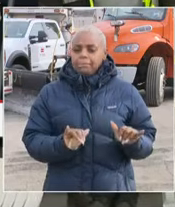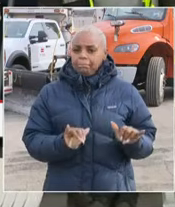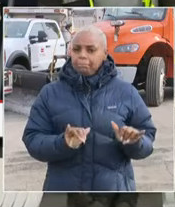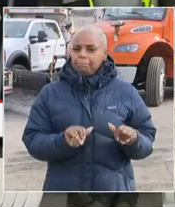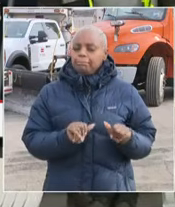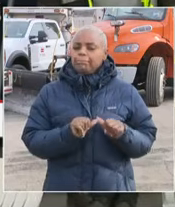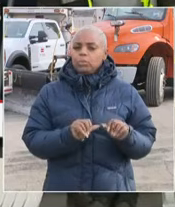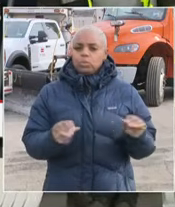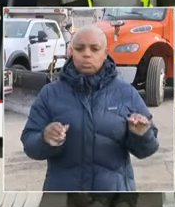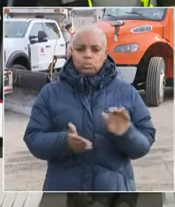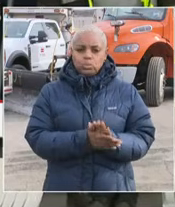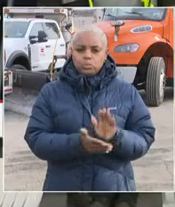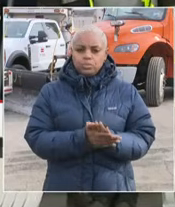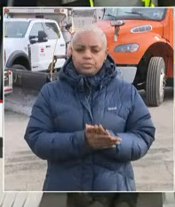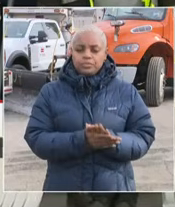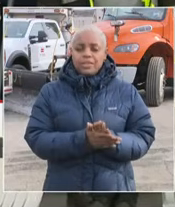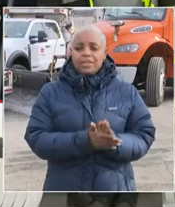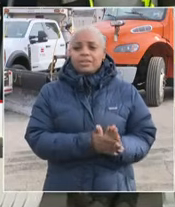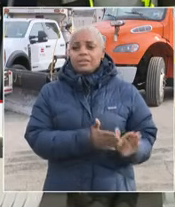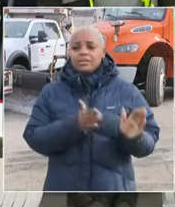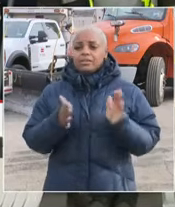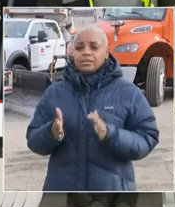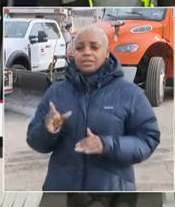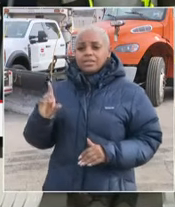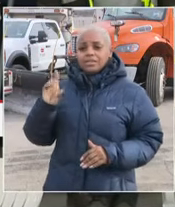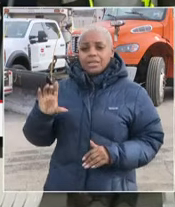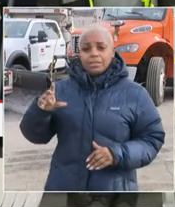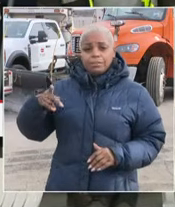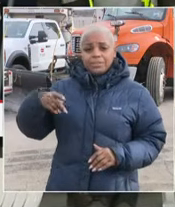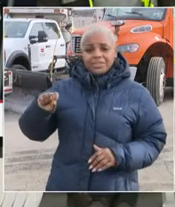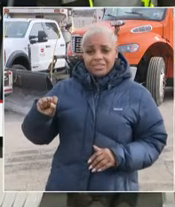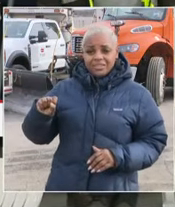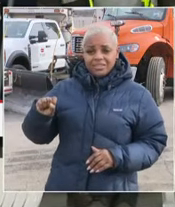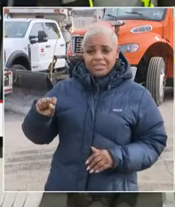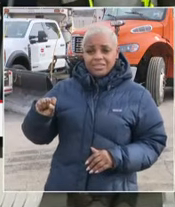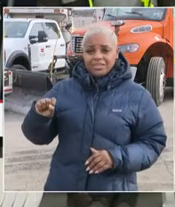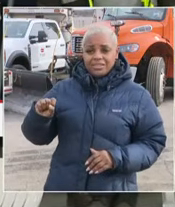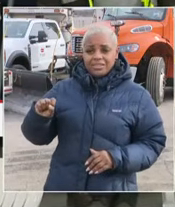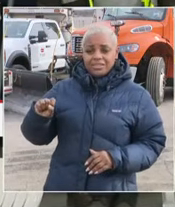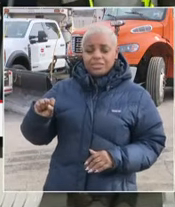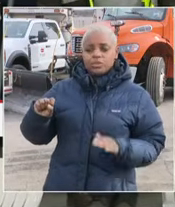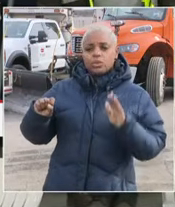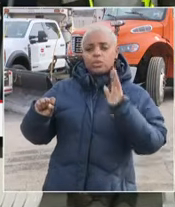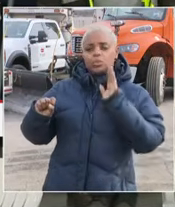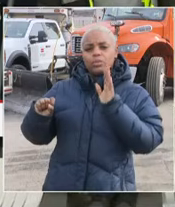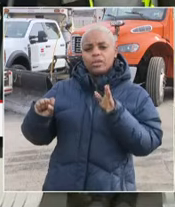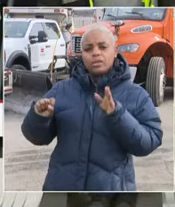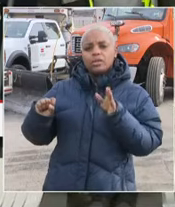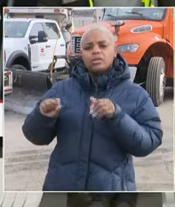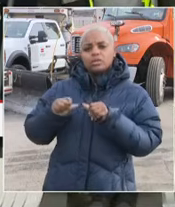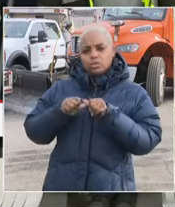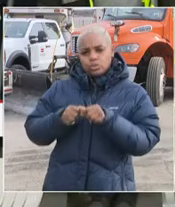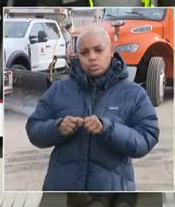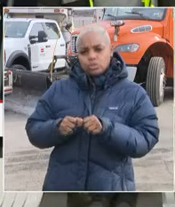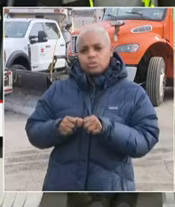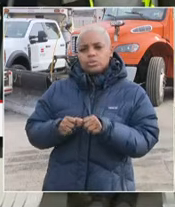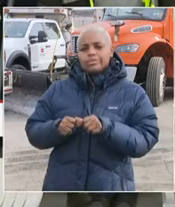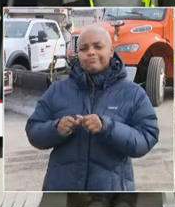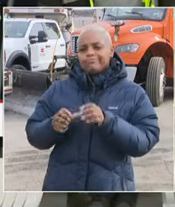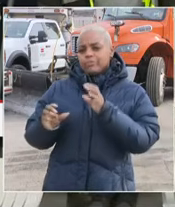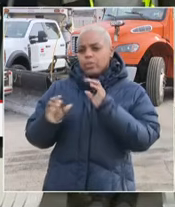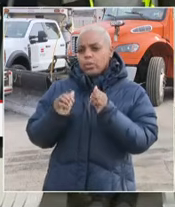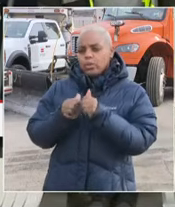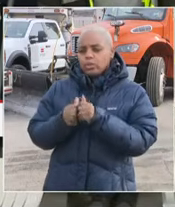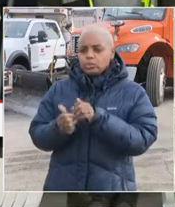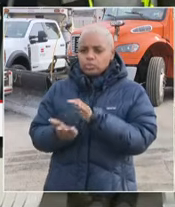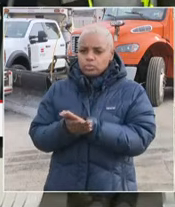the DC Public Schools will continue to communicate with school staff